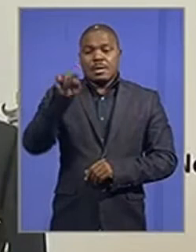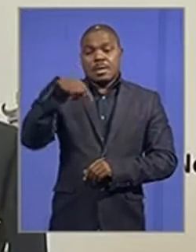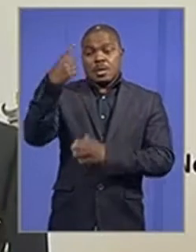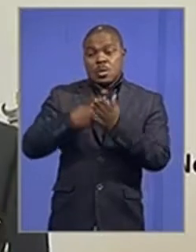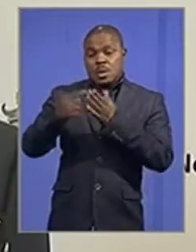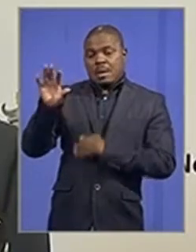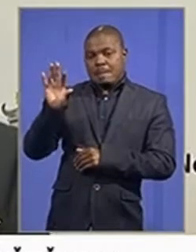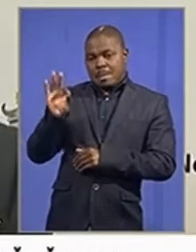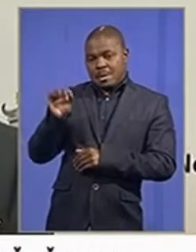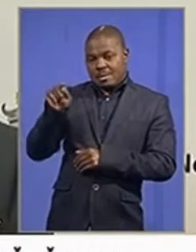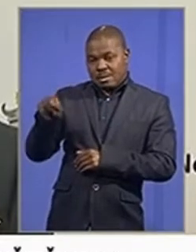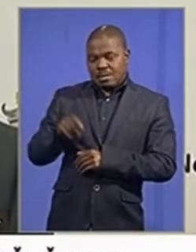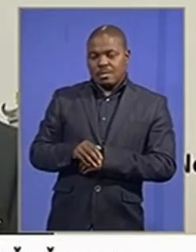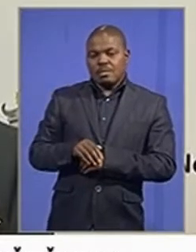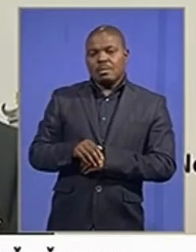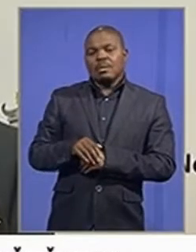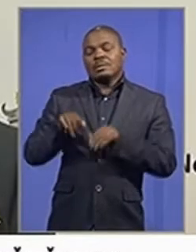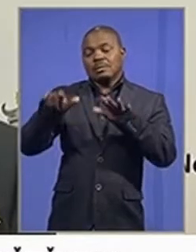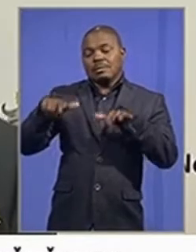Monday, 17th May,